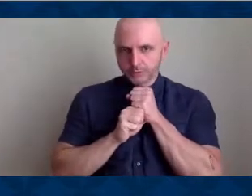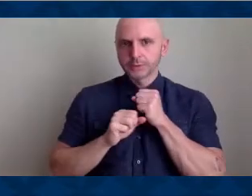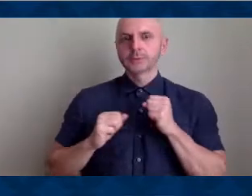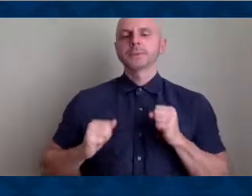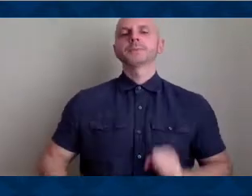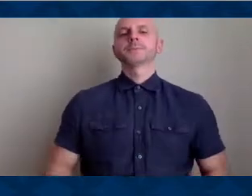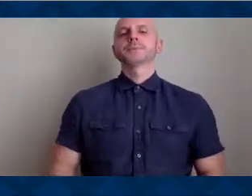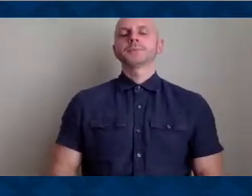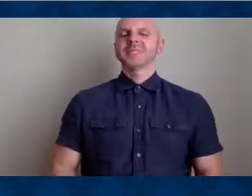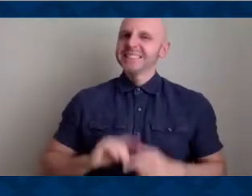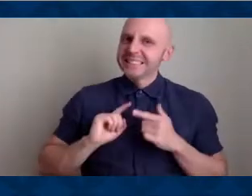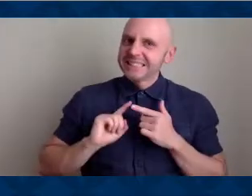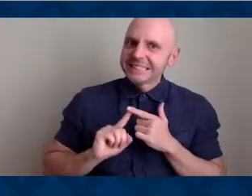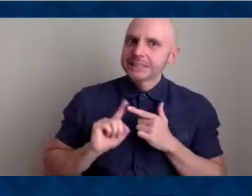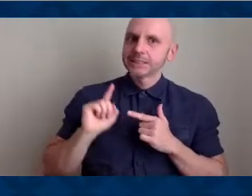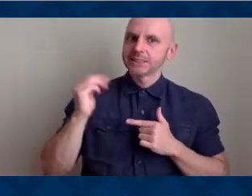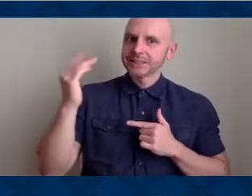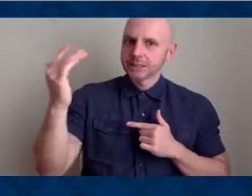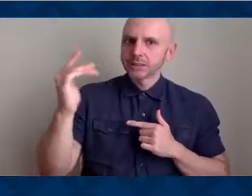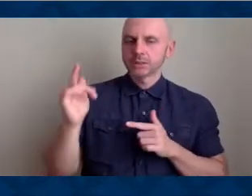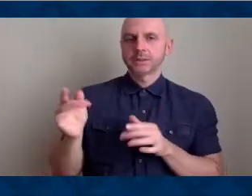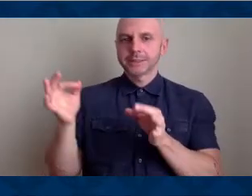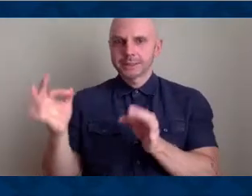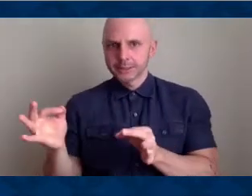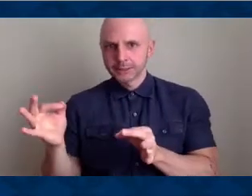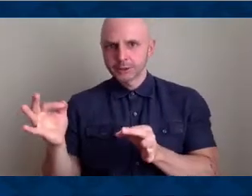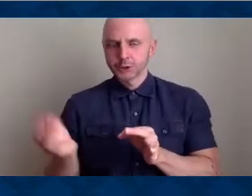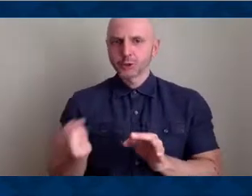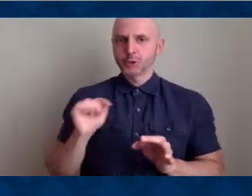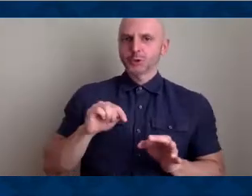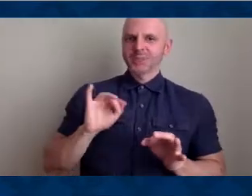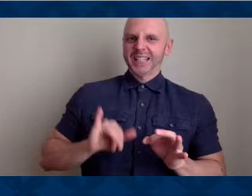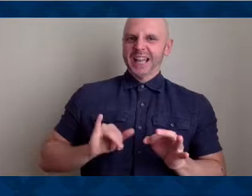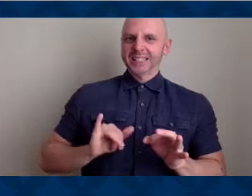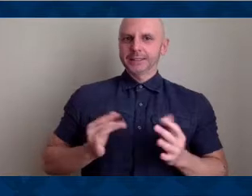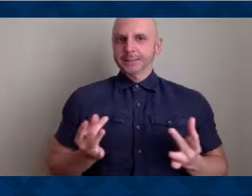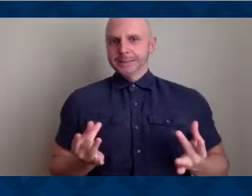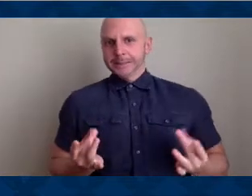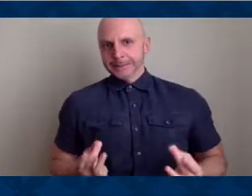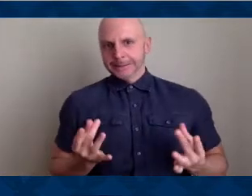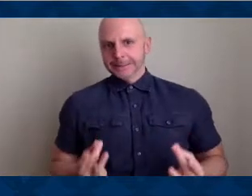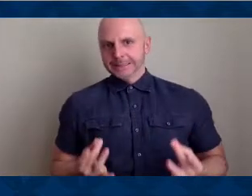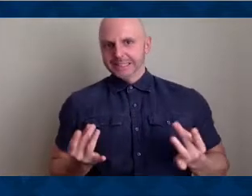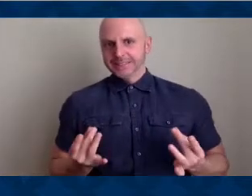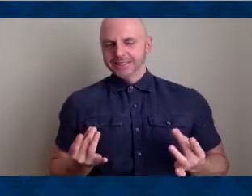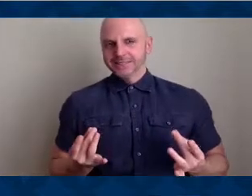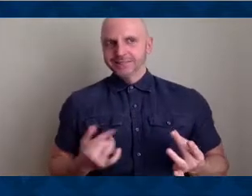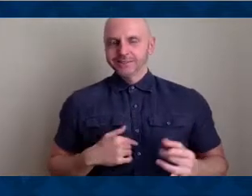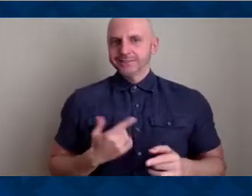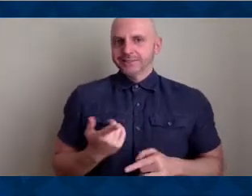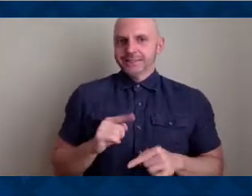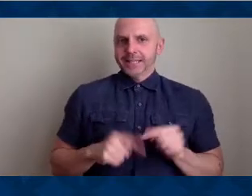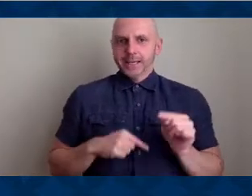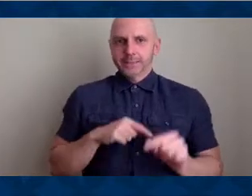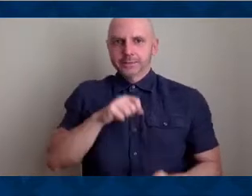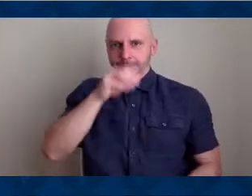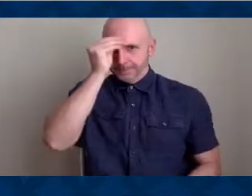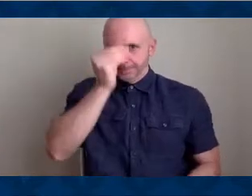decision. So that's the awkward thing. I wish I could tell you more about where things have